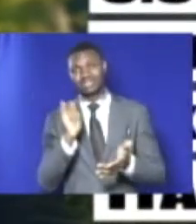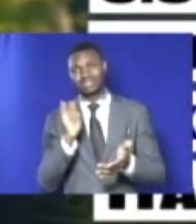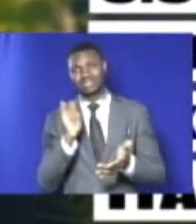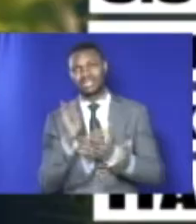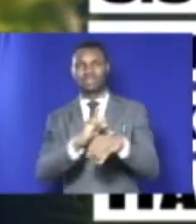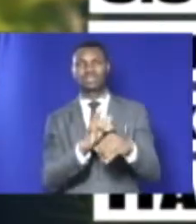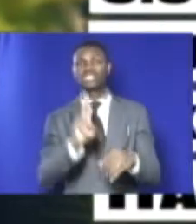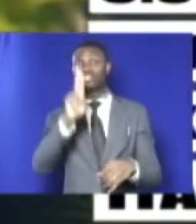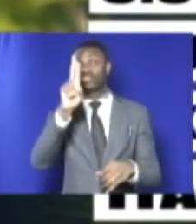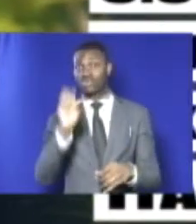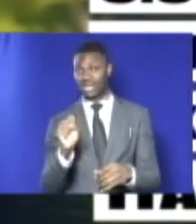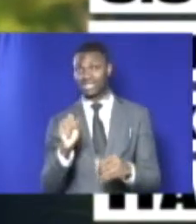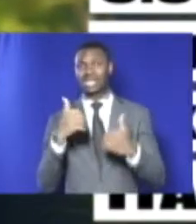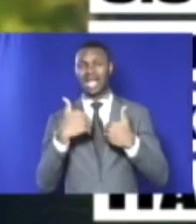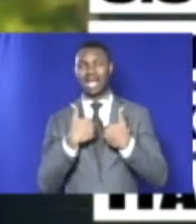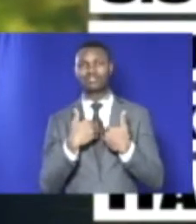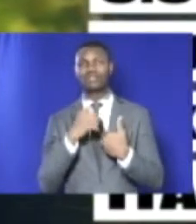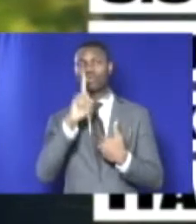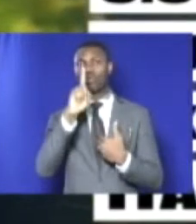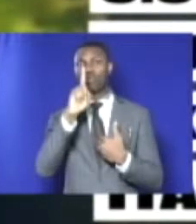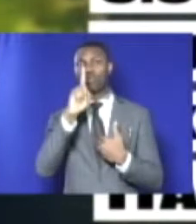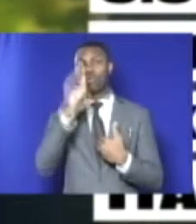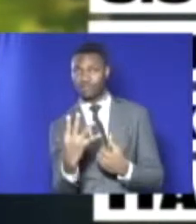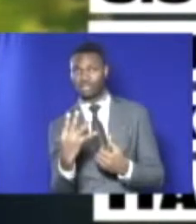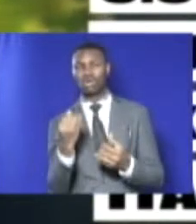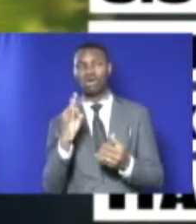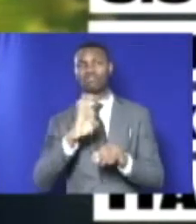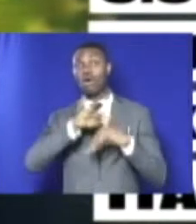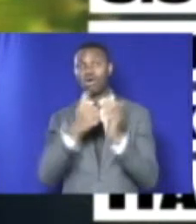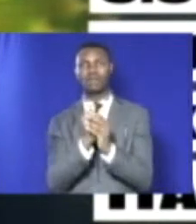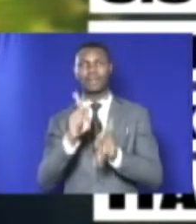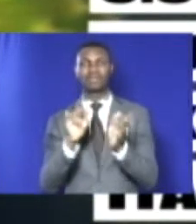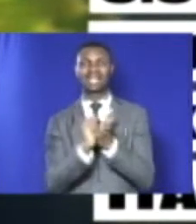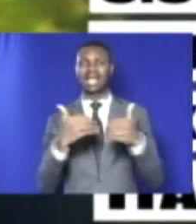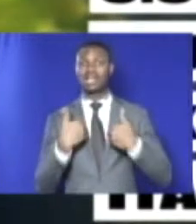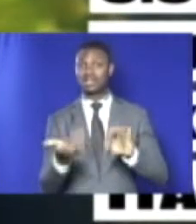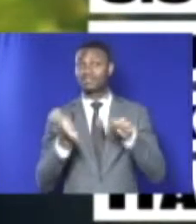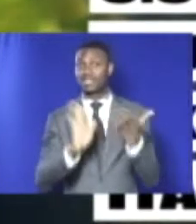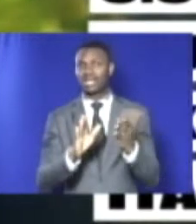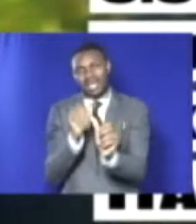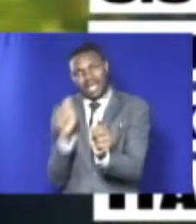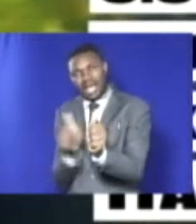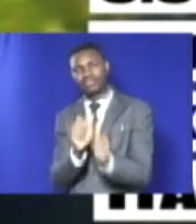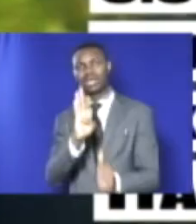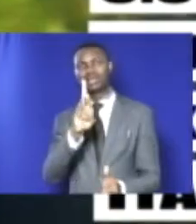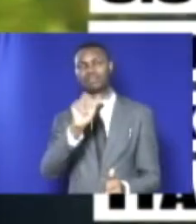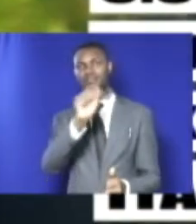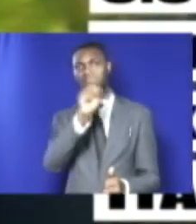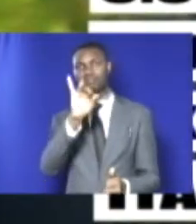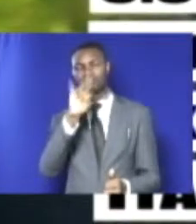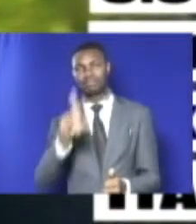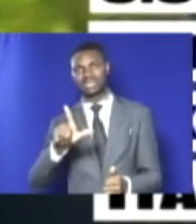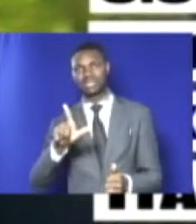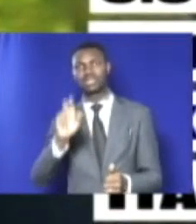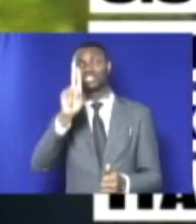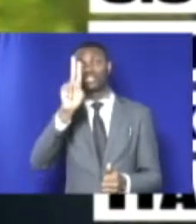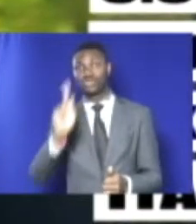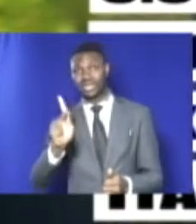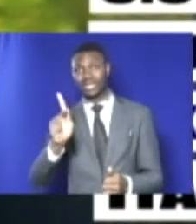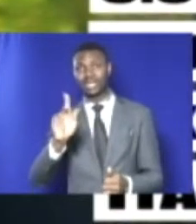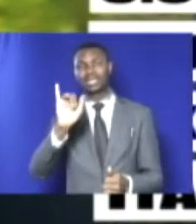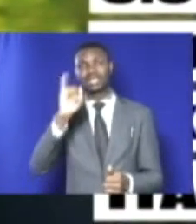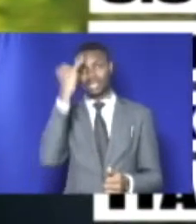for about a quarter of all deaths, followed by Brazil, United Kingdom, Italy,